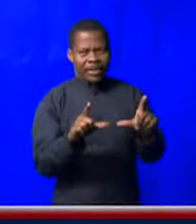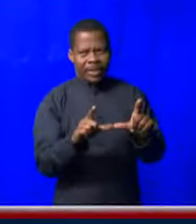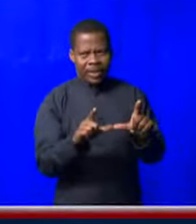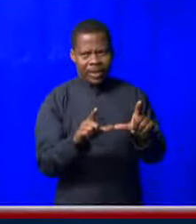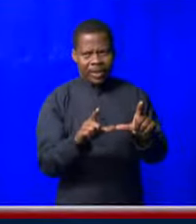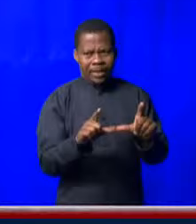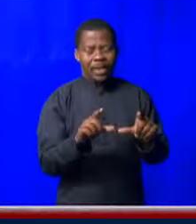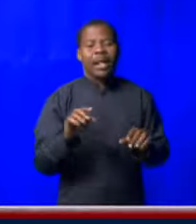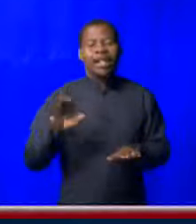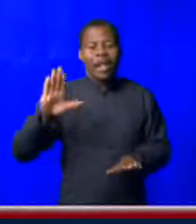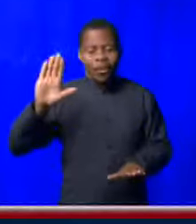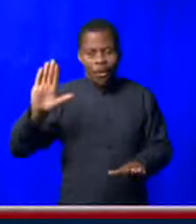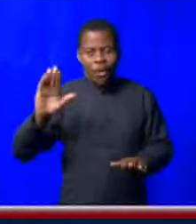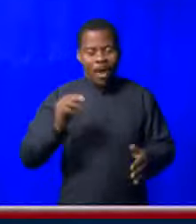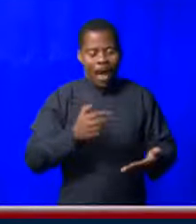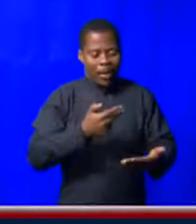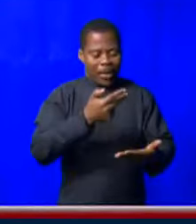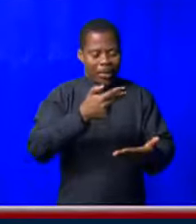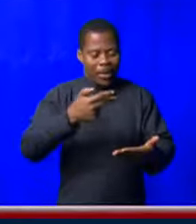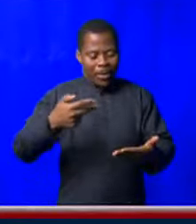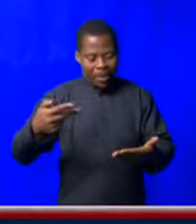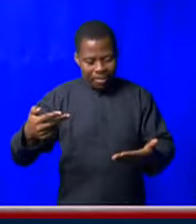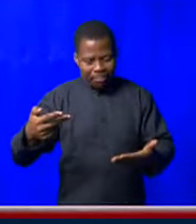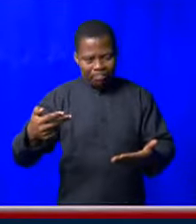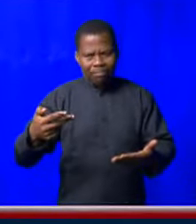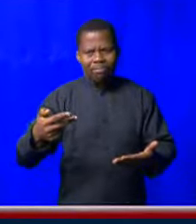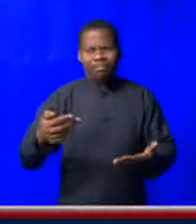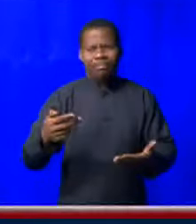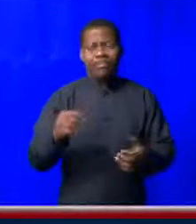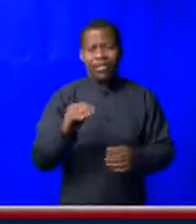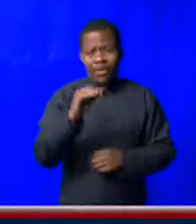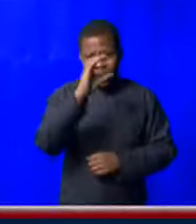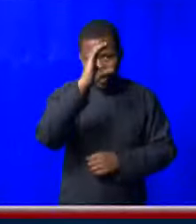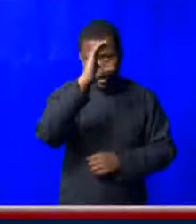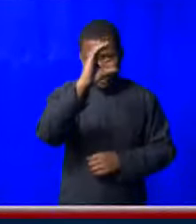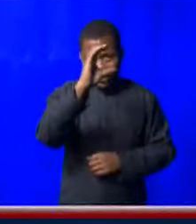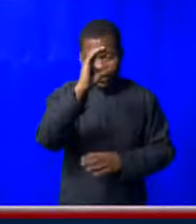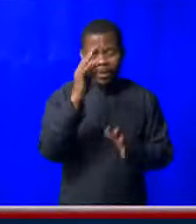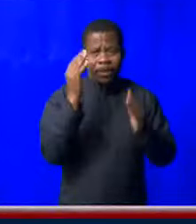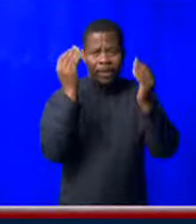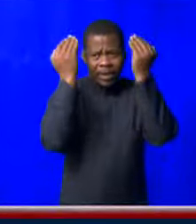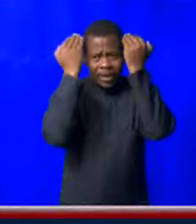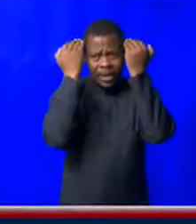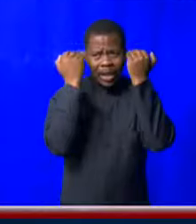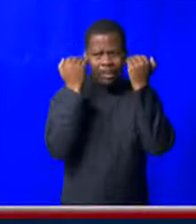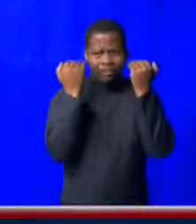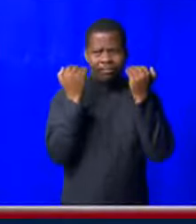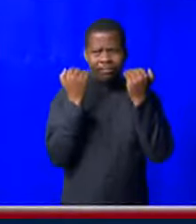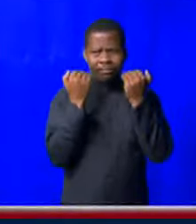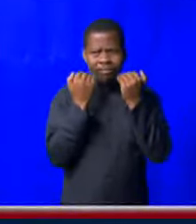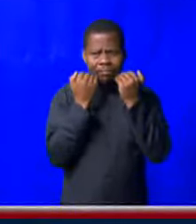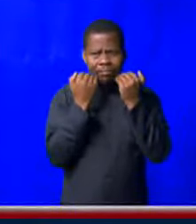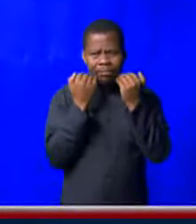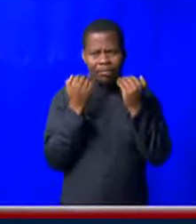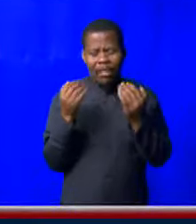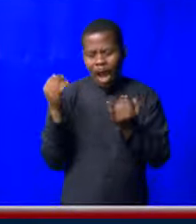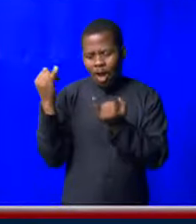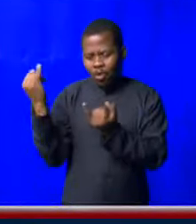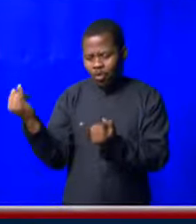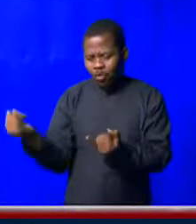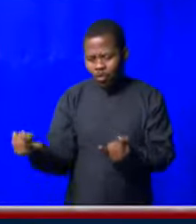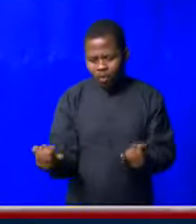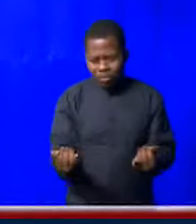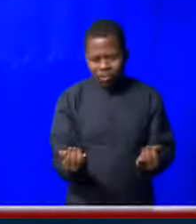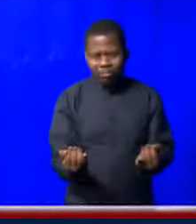sekufakazela kufunga kwakhe. Ijaji lelikhulu libese lethula mengameli ngakwemthetho embiko